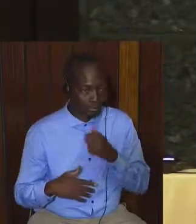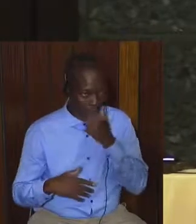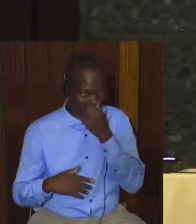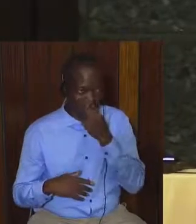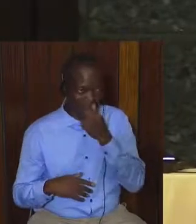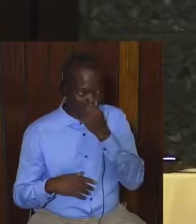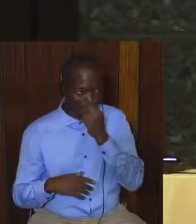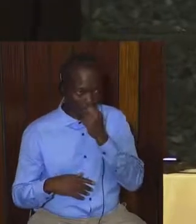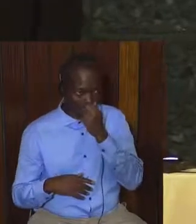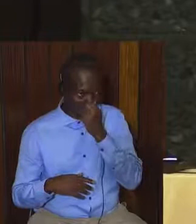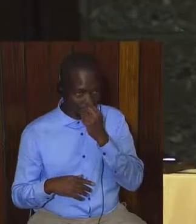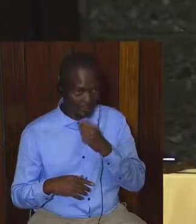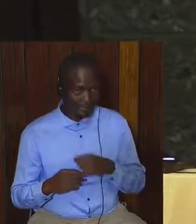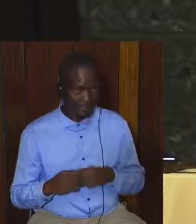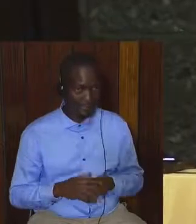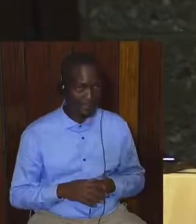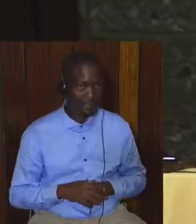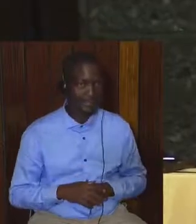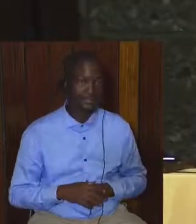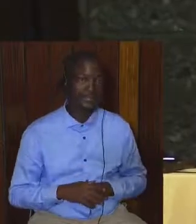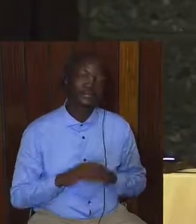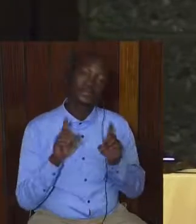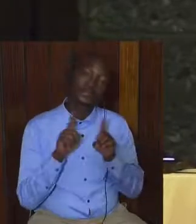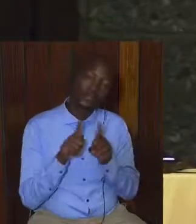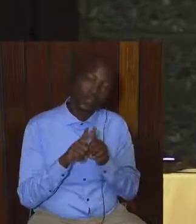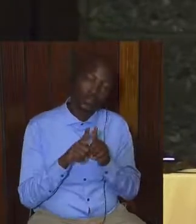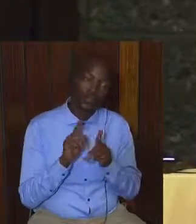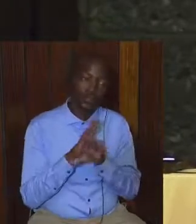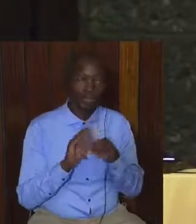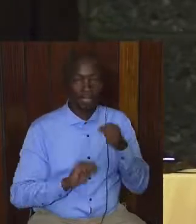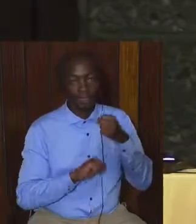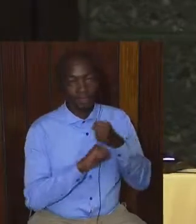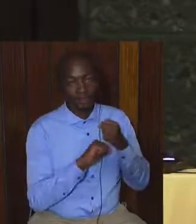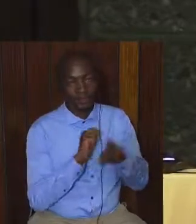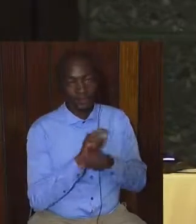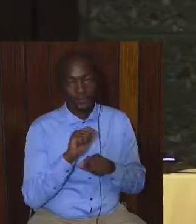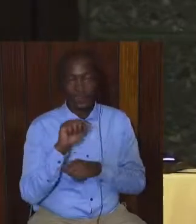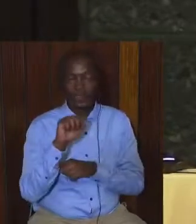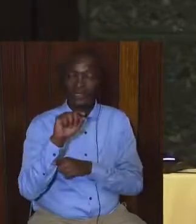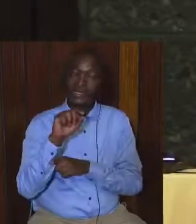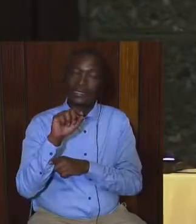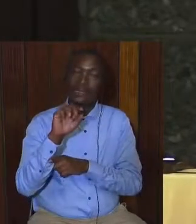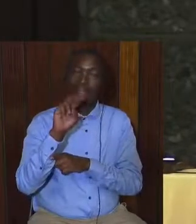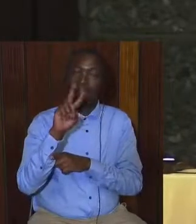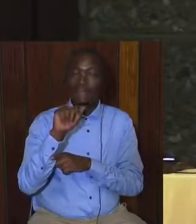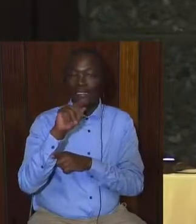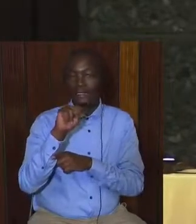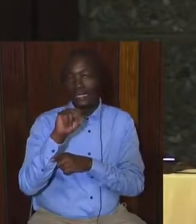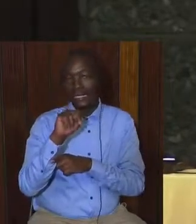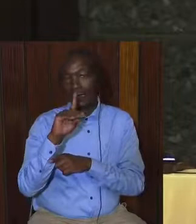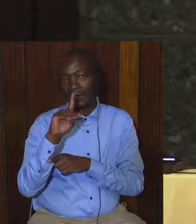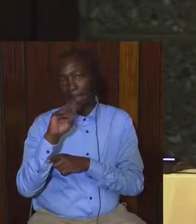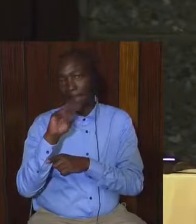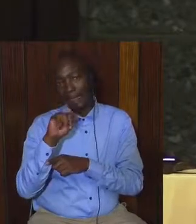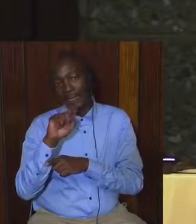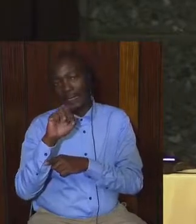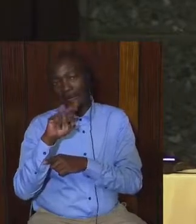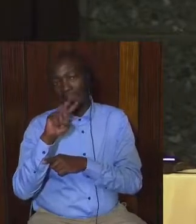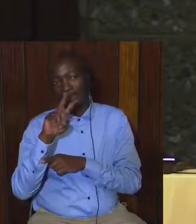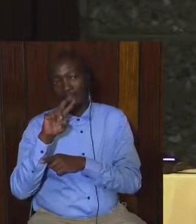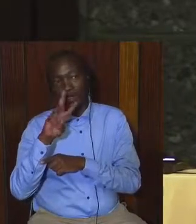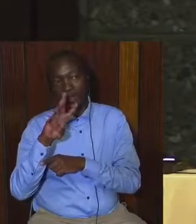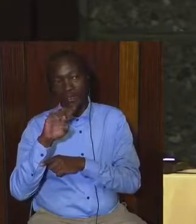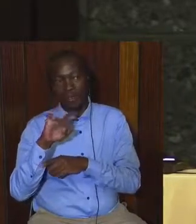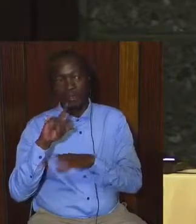you. Chair, I'm also supported by Mr. Jack van der Merwe. He is the CEO of the